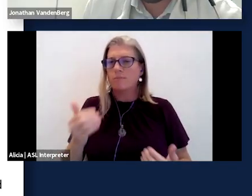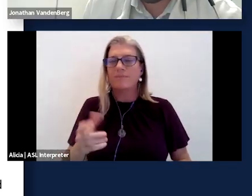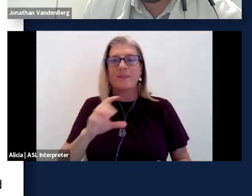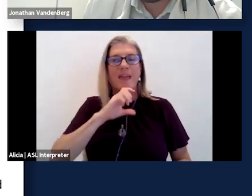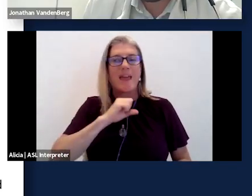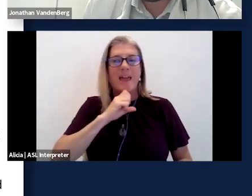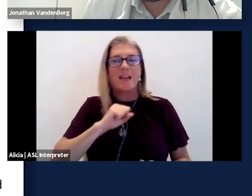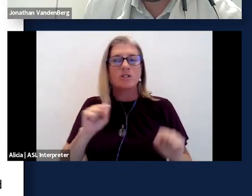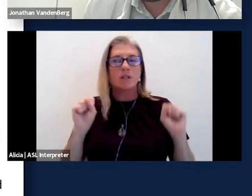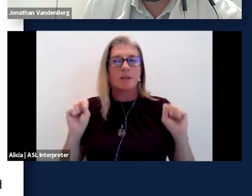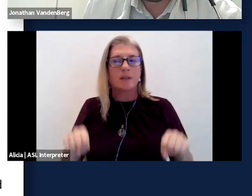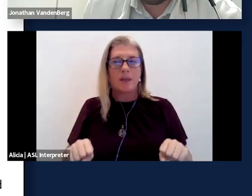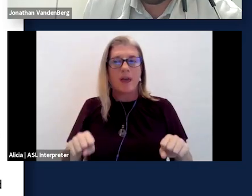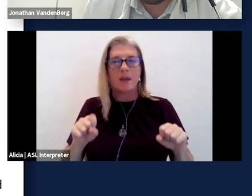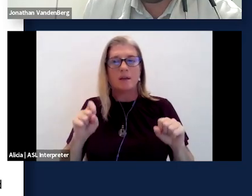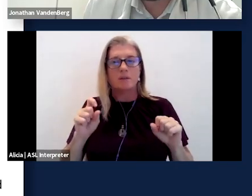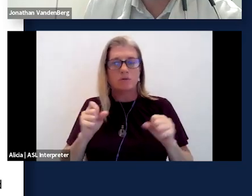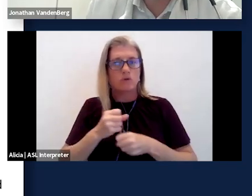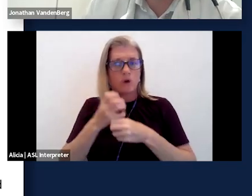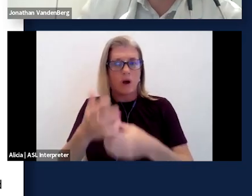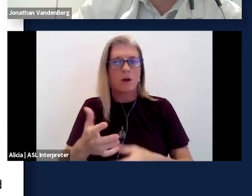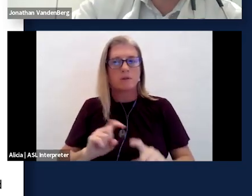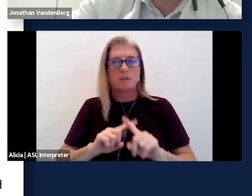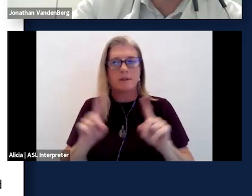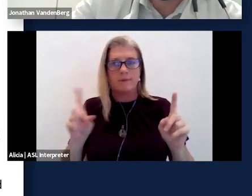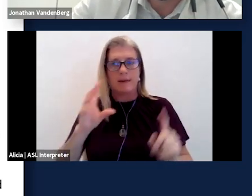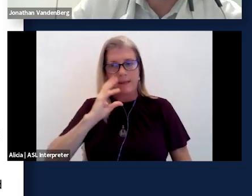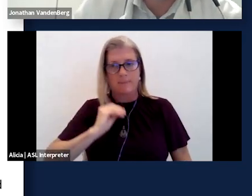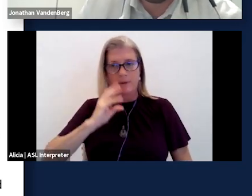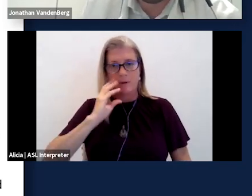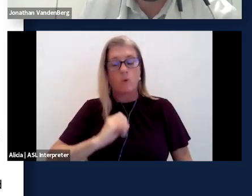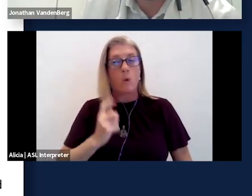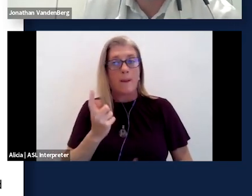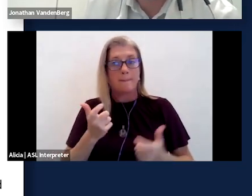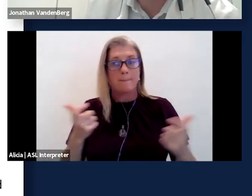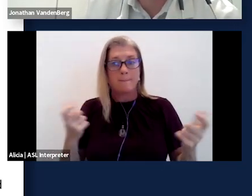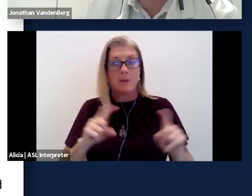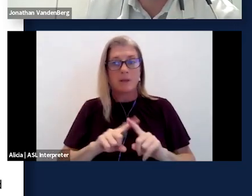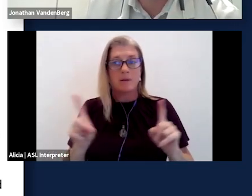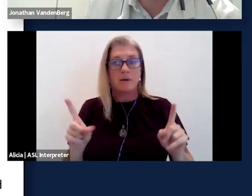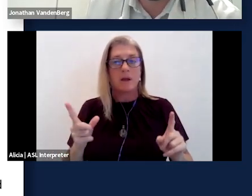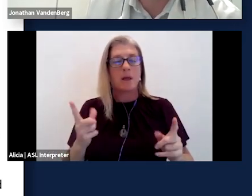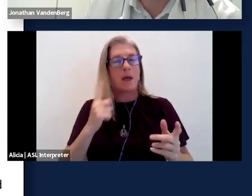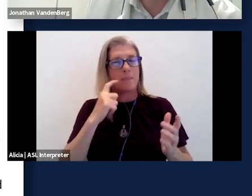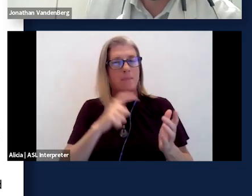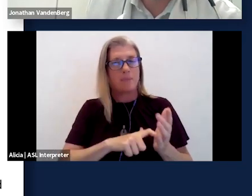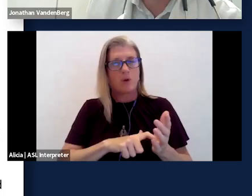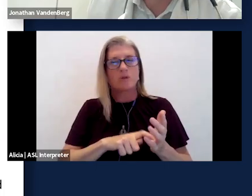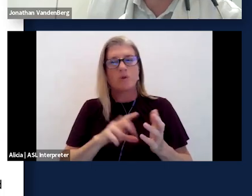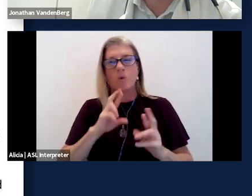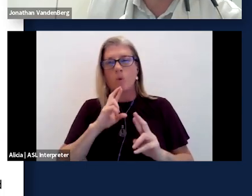can definitely cause differences. One of the biggest differences is I find the reflexes can wear